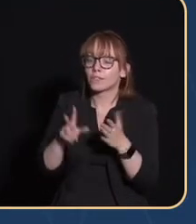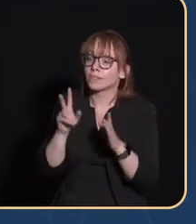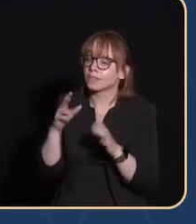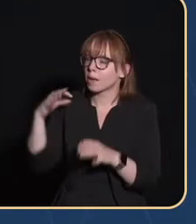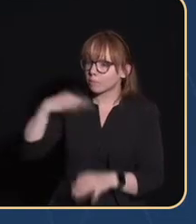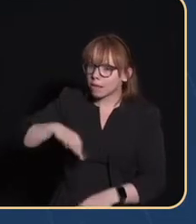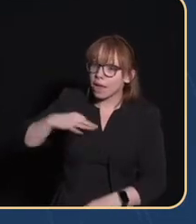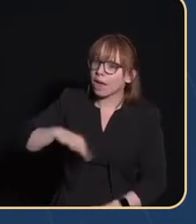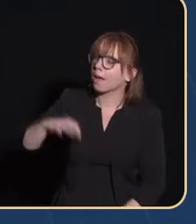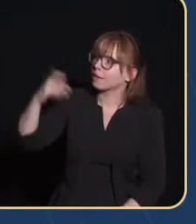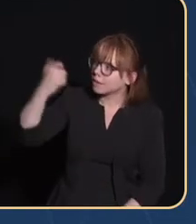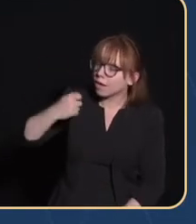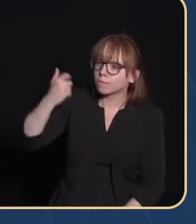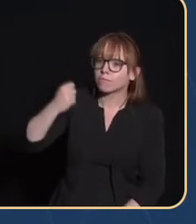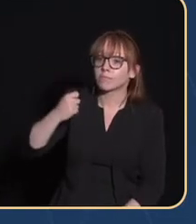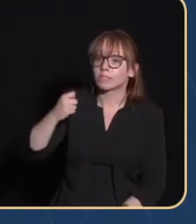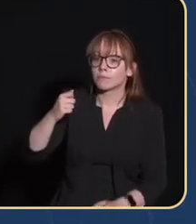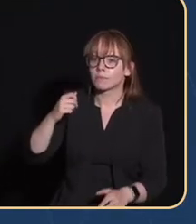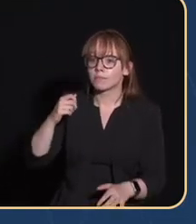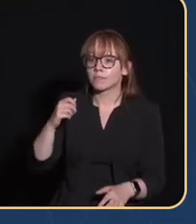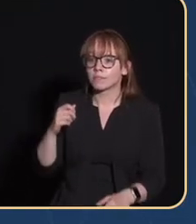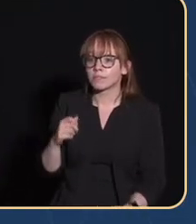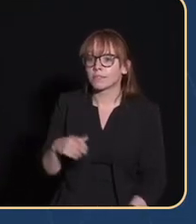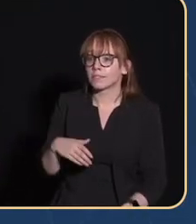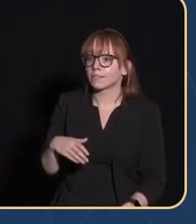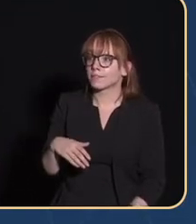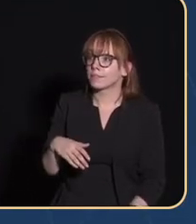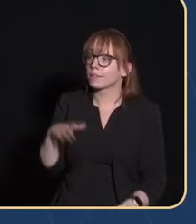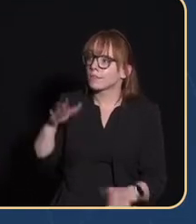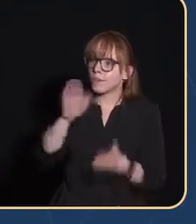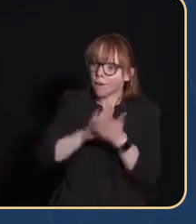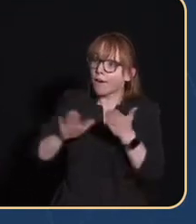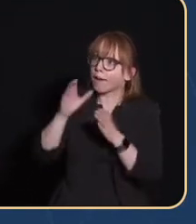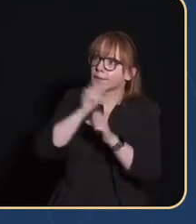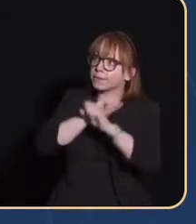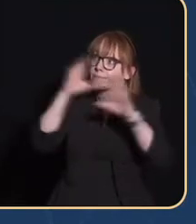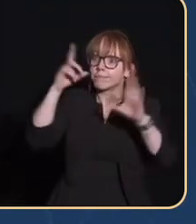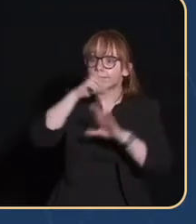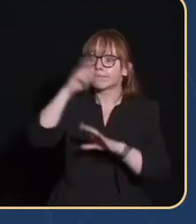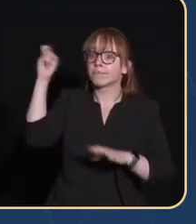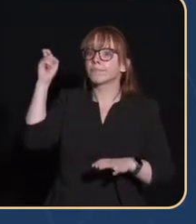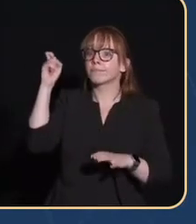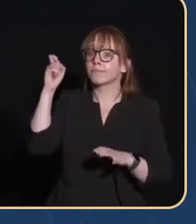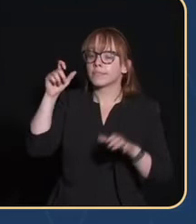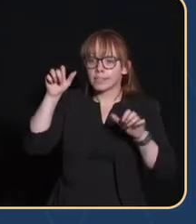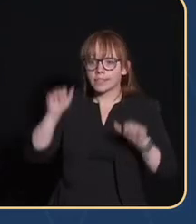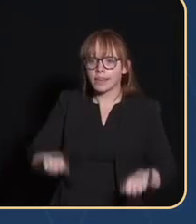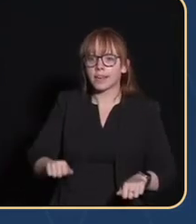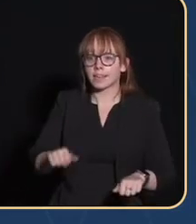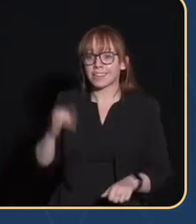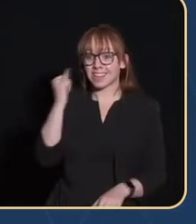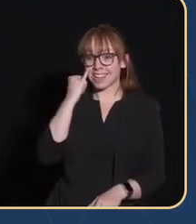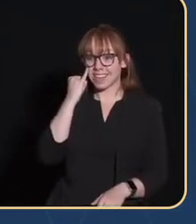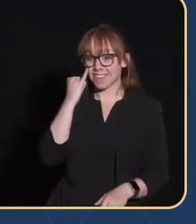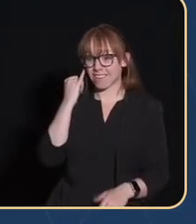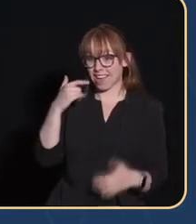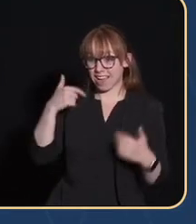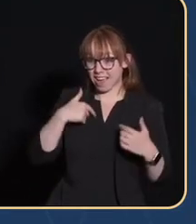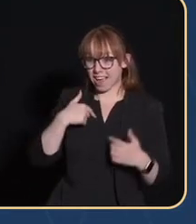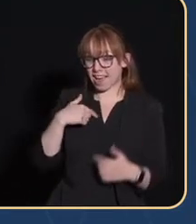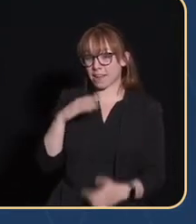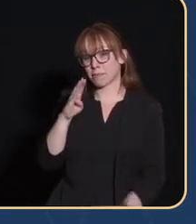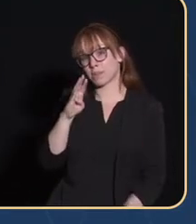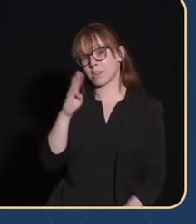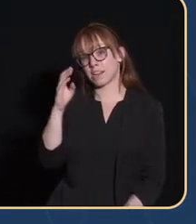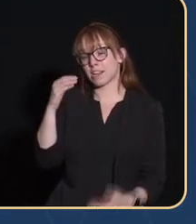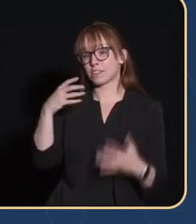apply for the scholarship and pursue their college dreams. My motto is, if I could beat a brain tumor, what makes you